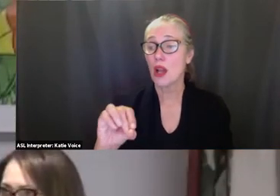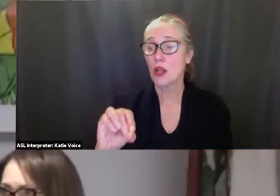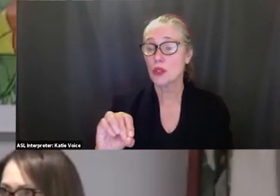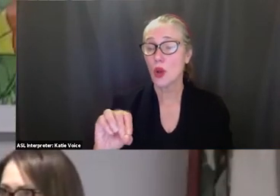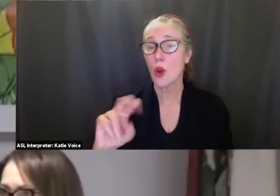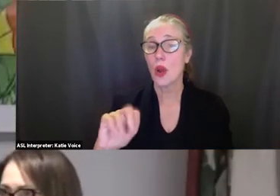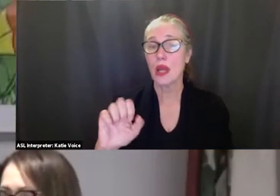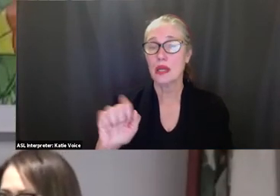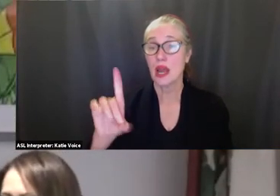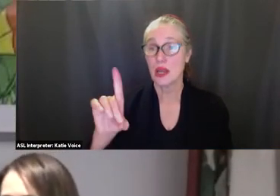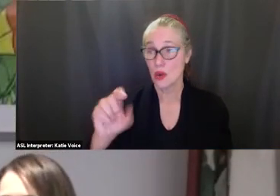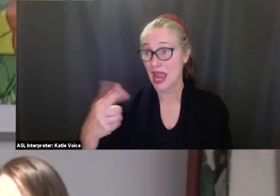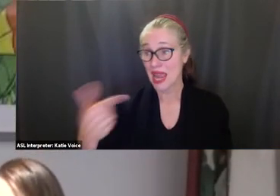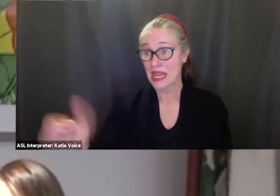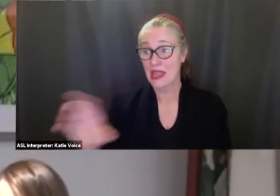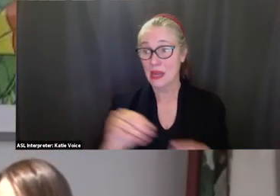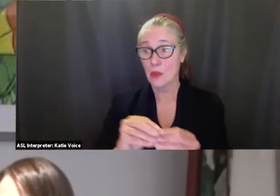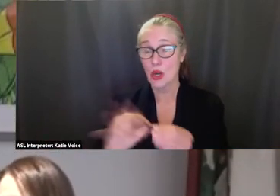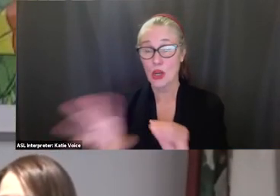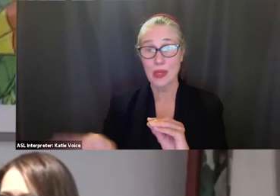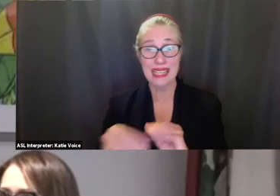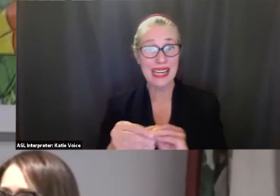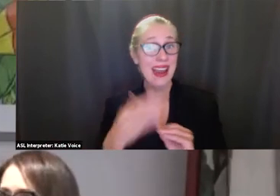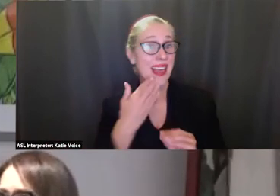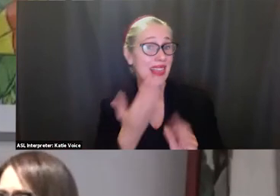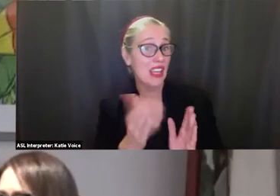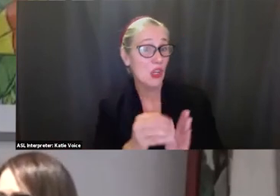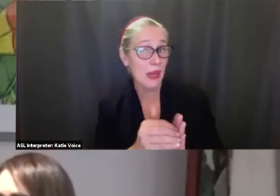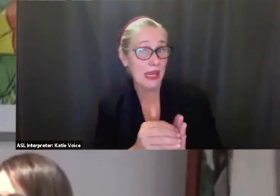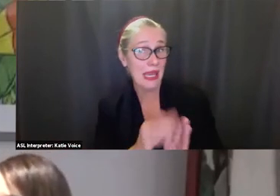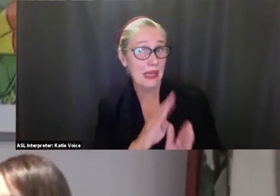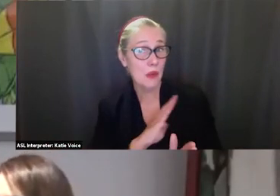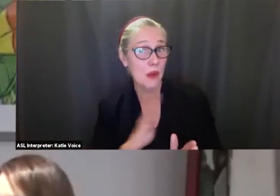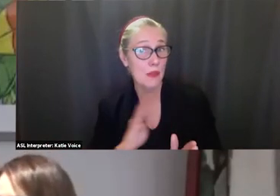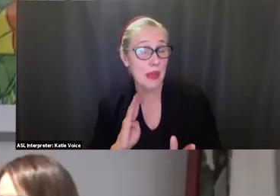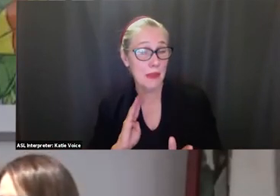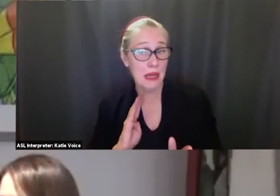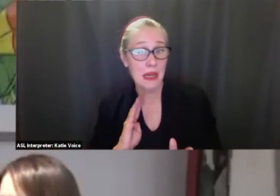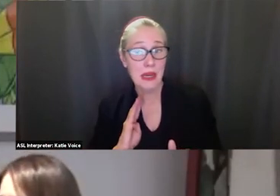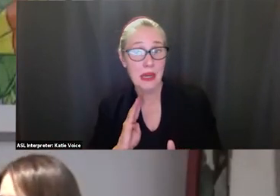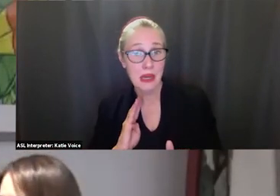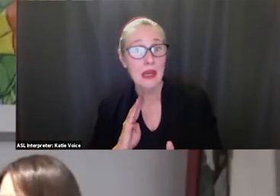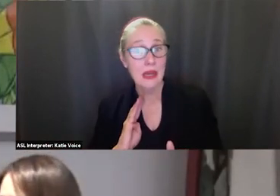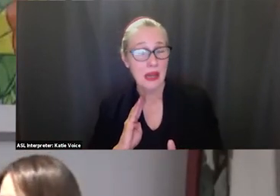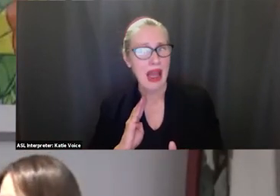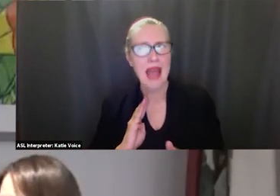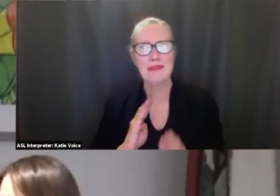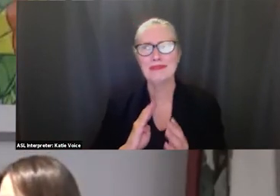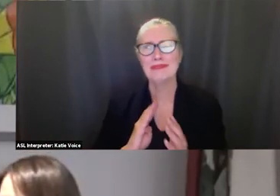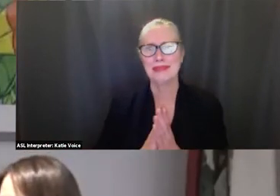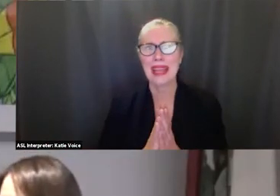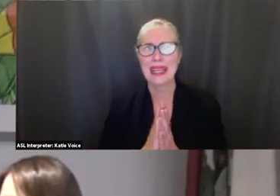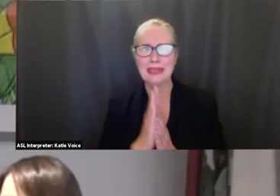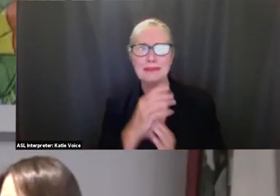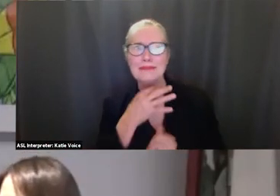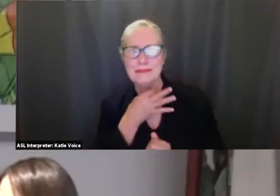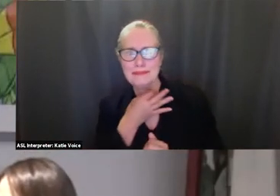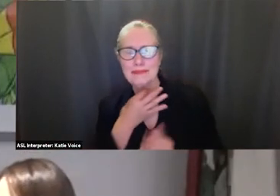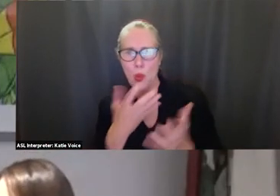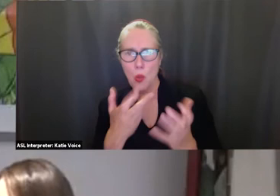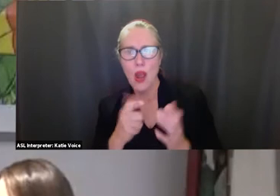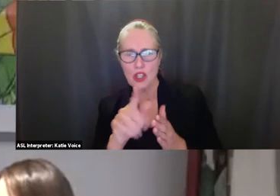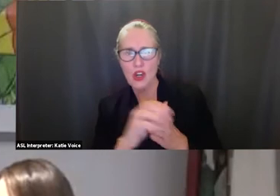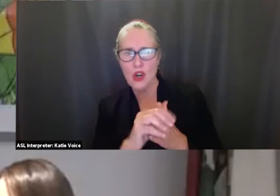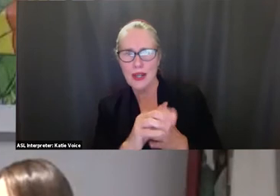dr wagner thank you to dr deborah again i can again board members i'm seeking uh your guidance here with this this uh